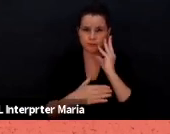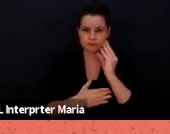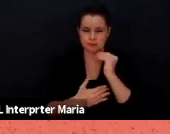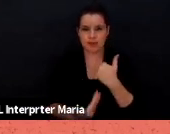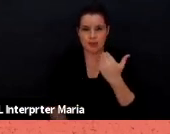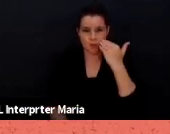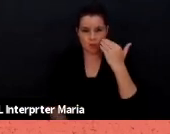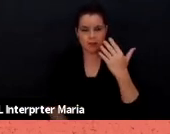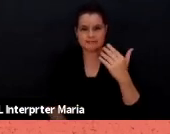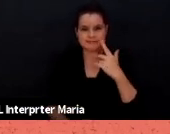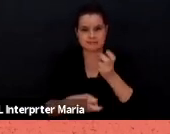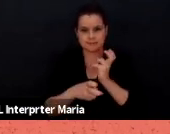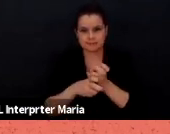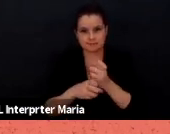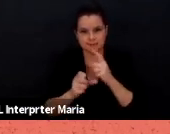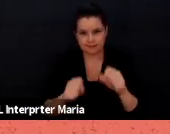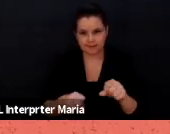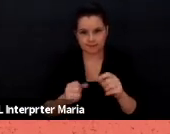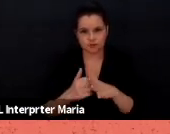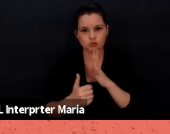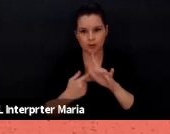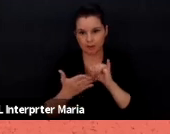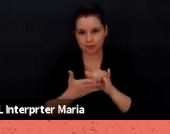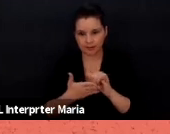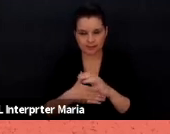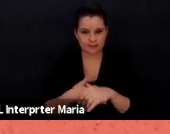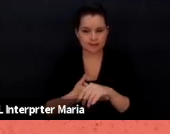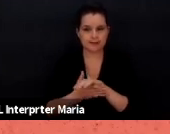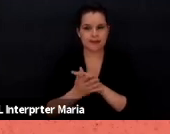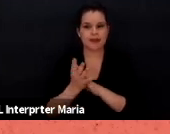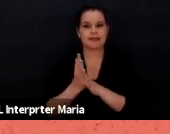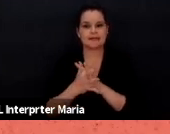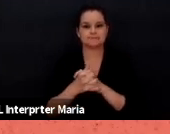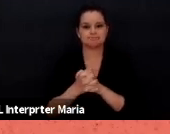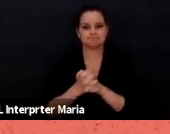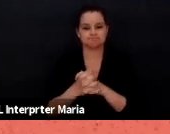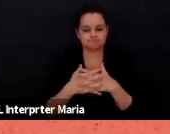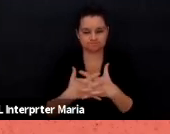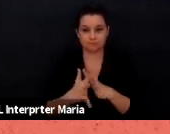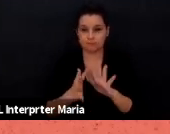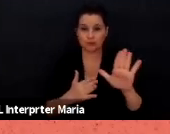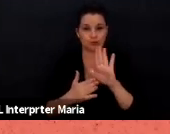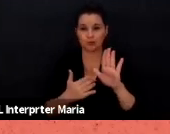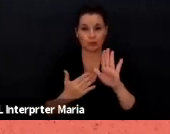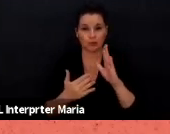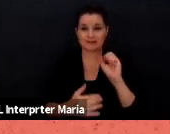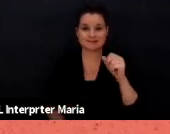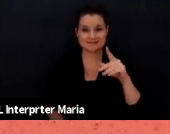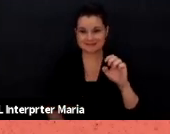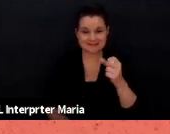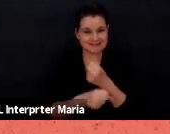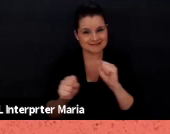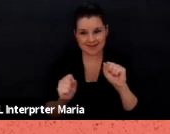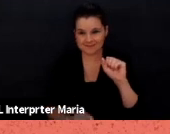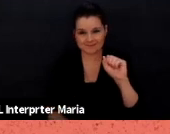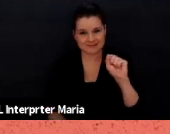how difficult that can be to talk about it, and you know, you're in a safe space, and